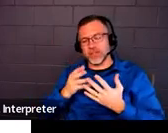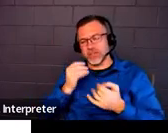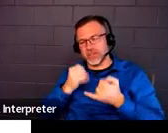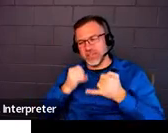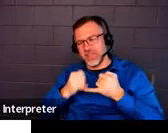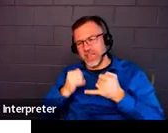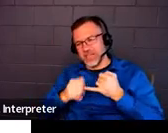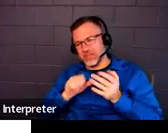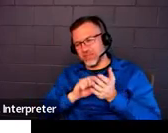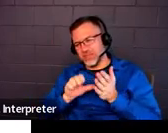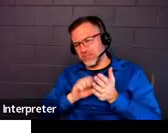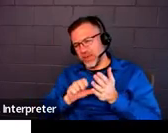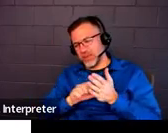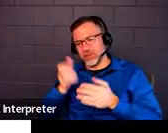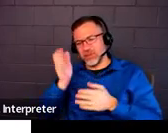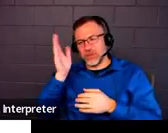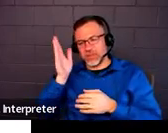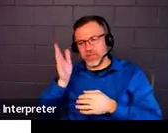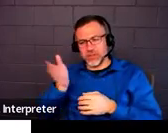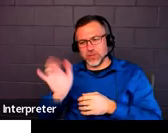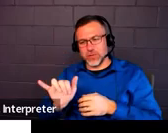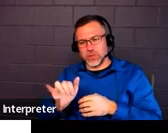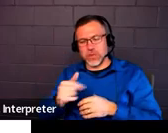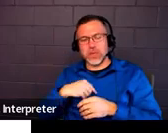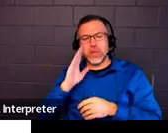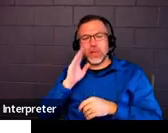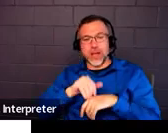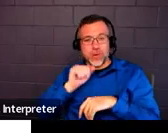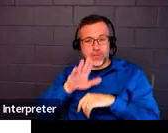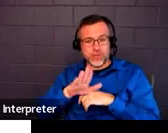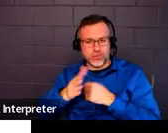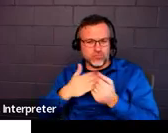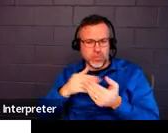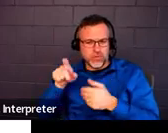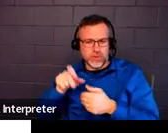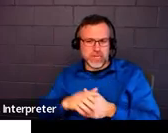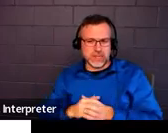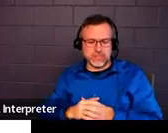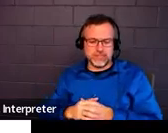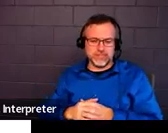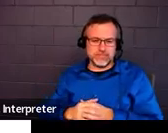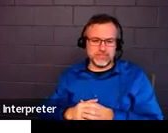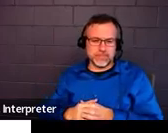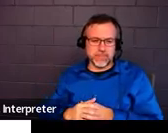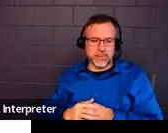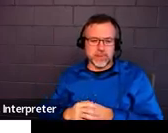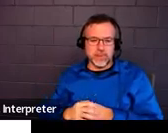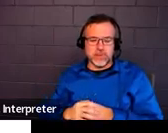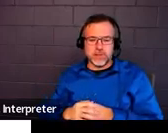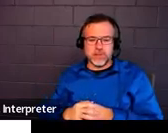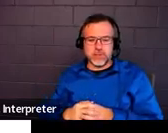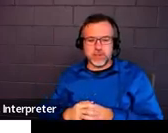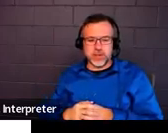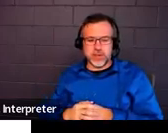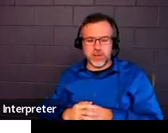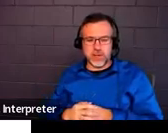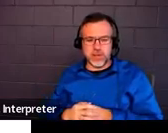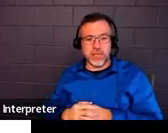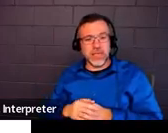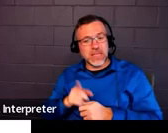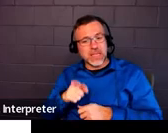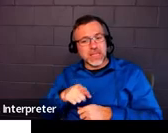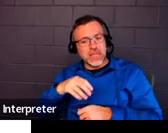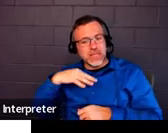the end of the presentation too, and I can get you what you need. Oh, and there was one question in the chat box. Is Maine through